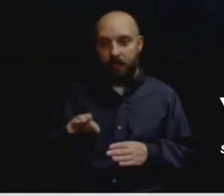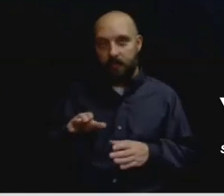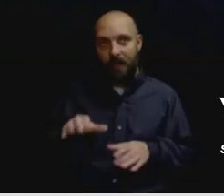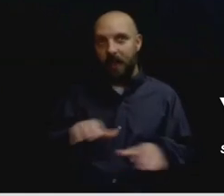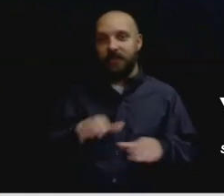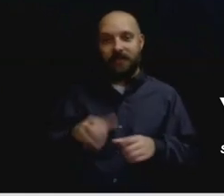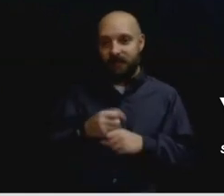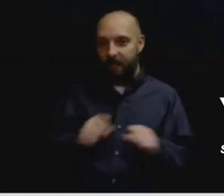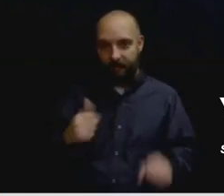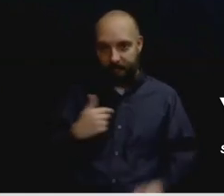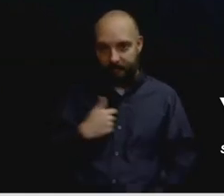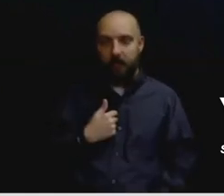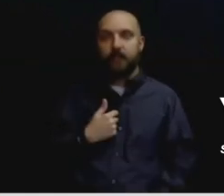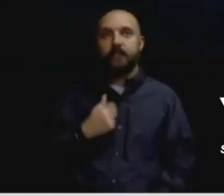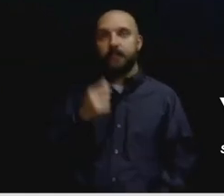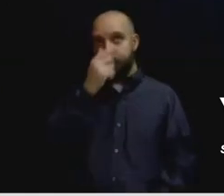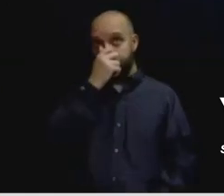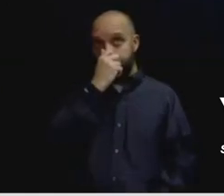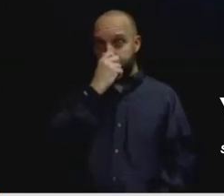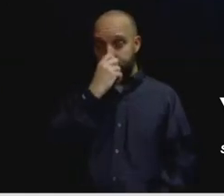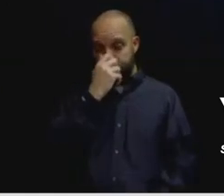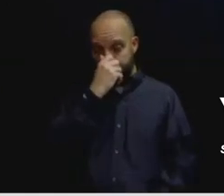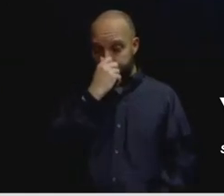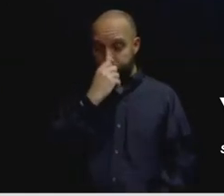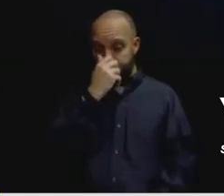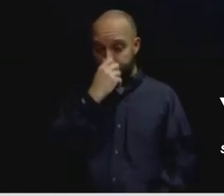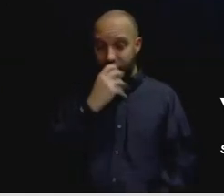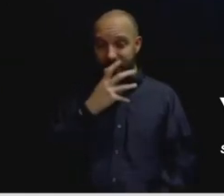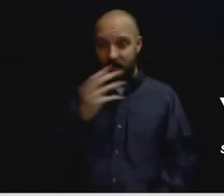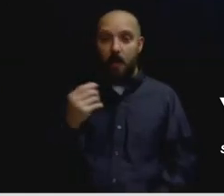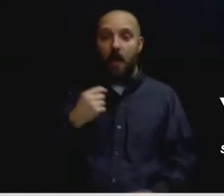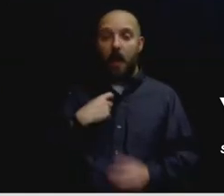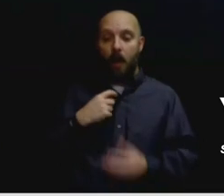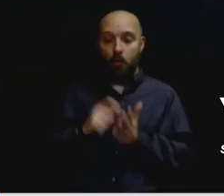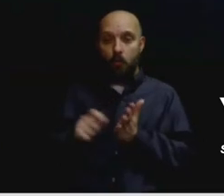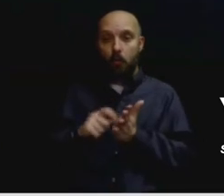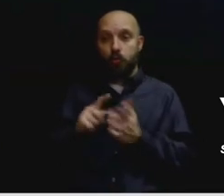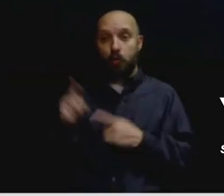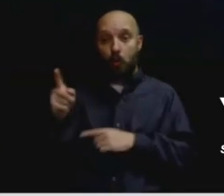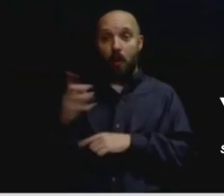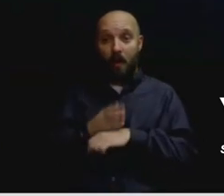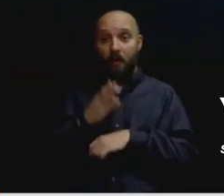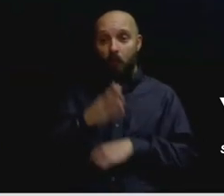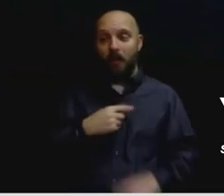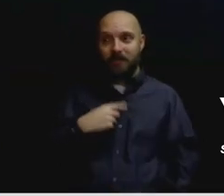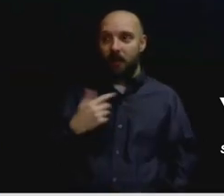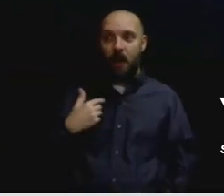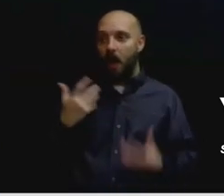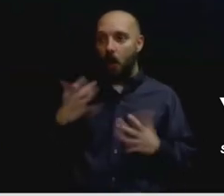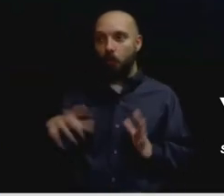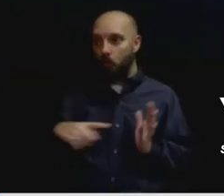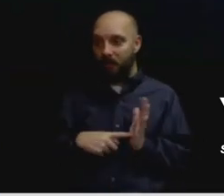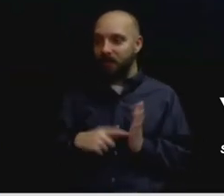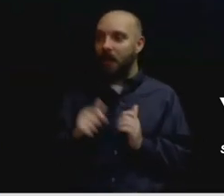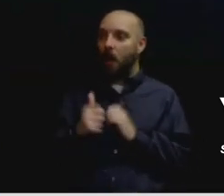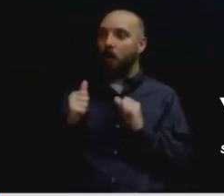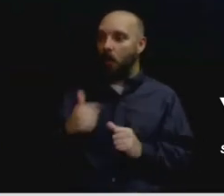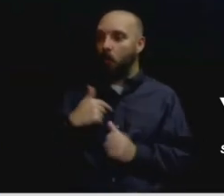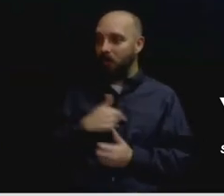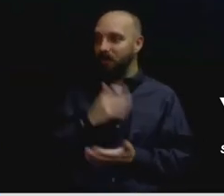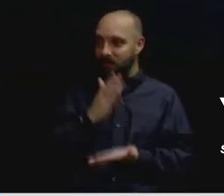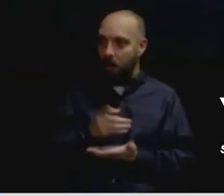And I had written to her afterwards, like, I don't want to do this. How can we stop this from